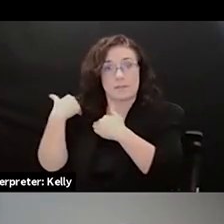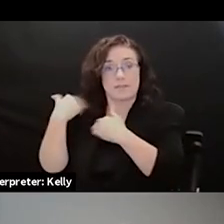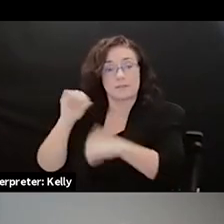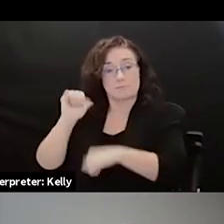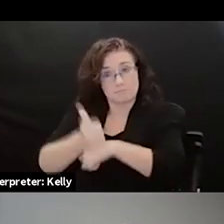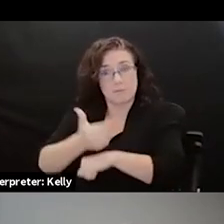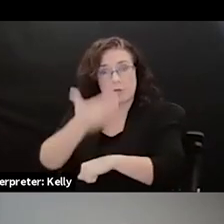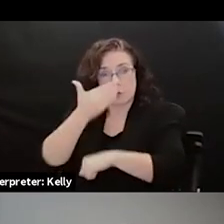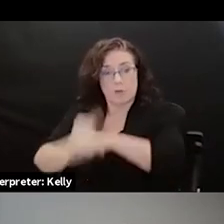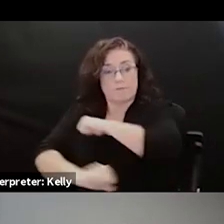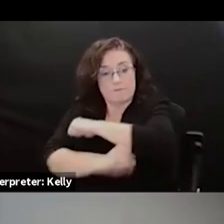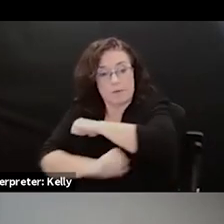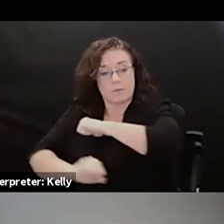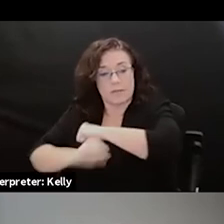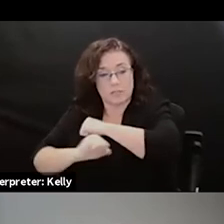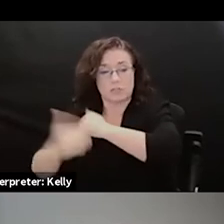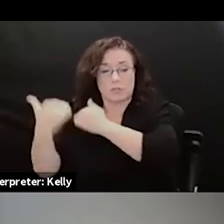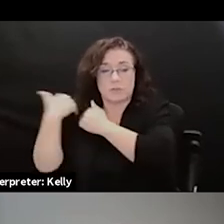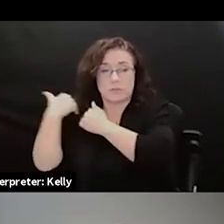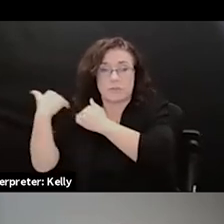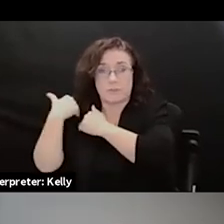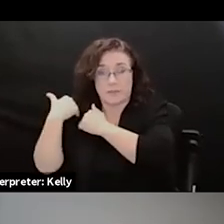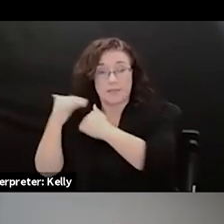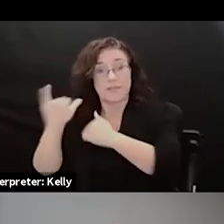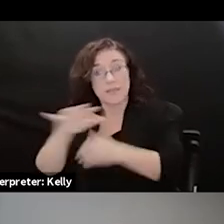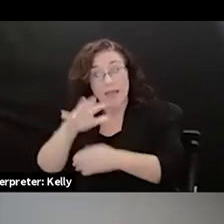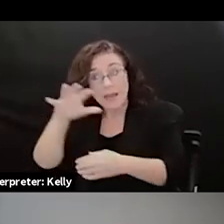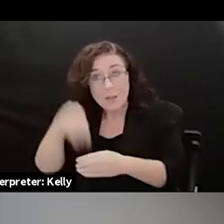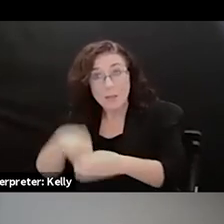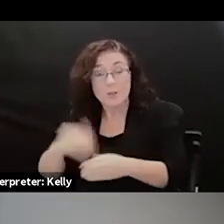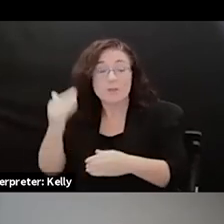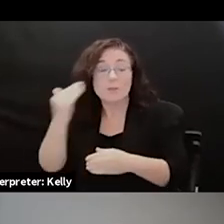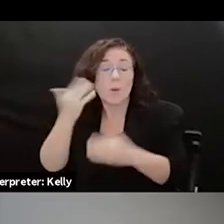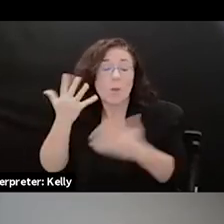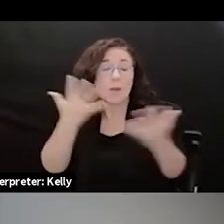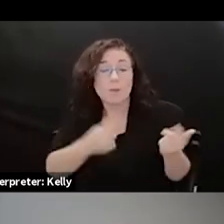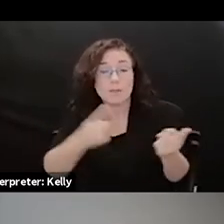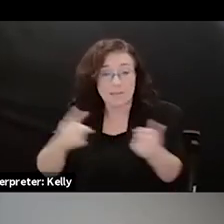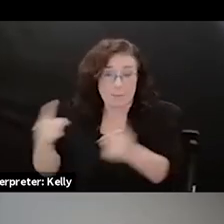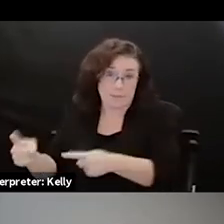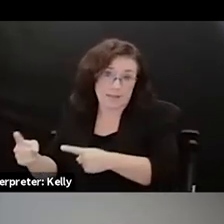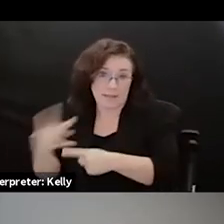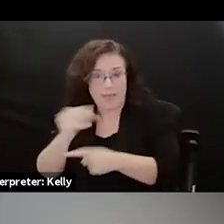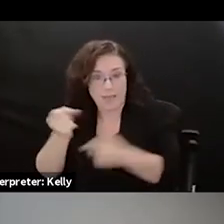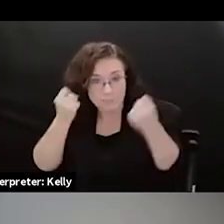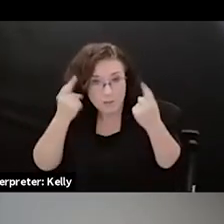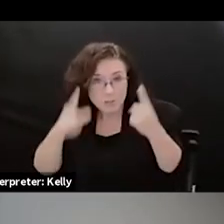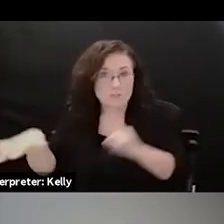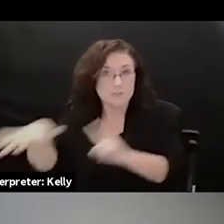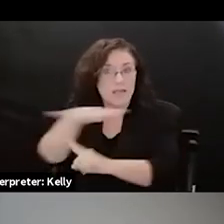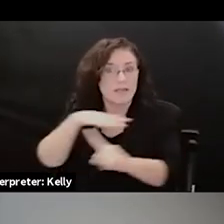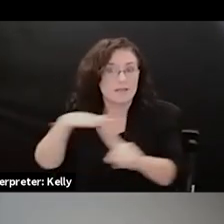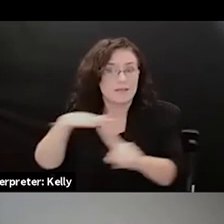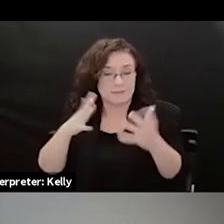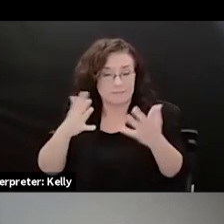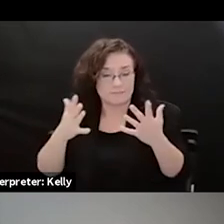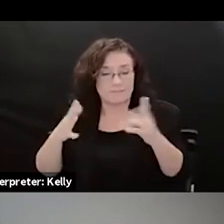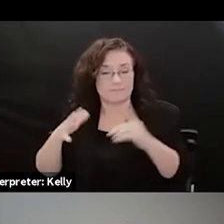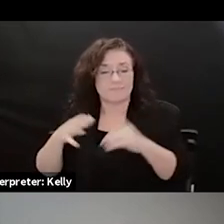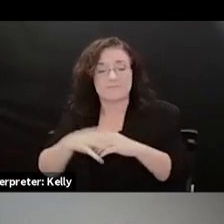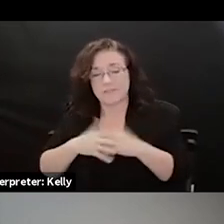responsibility and so what that include that includes knowing what's going on and understanding that so i i appreciate that that that we do have that